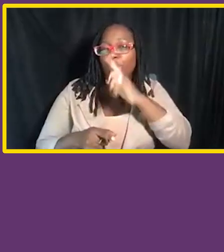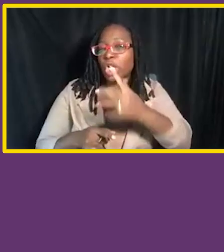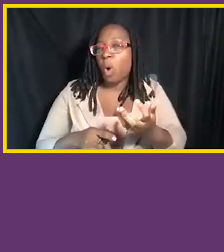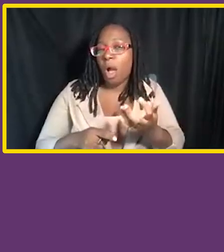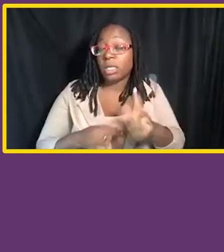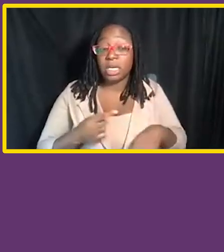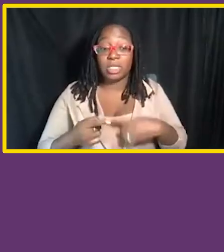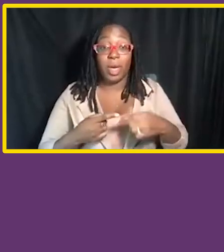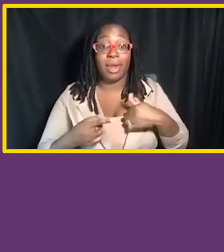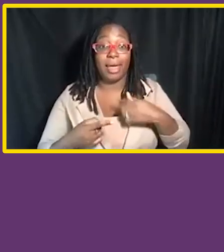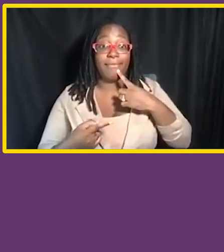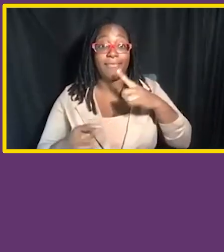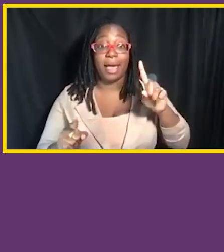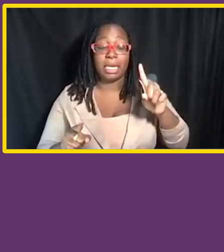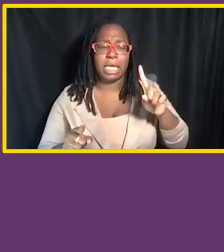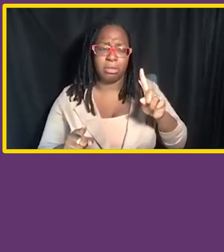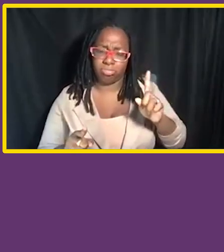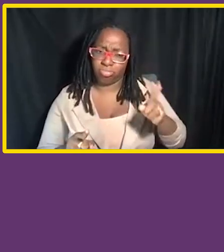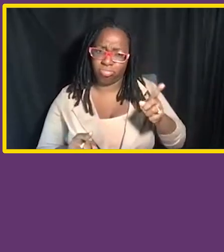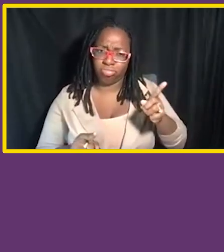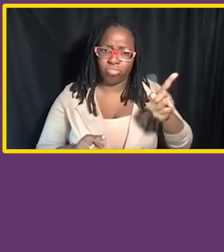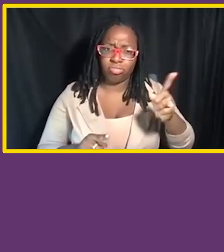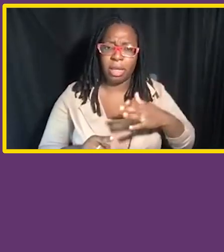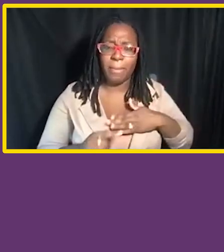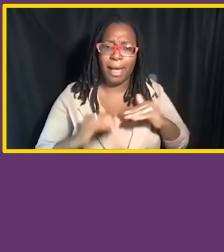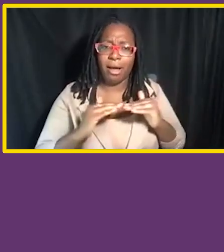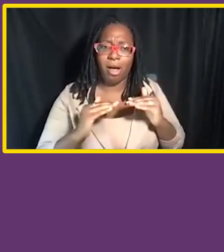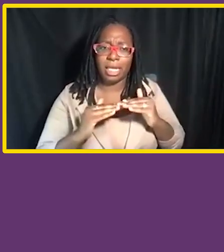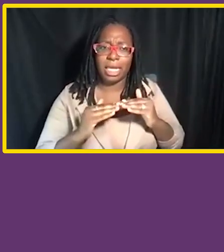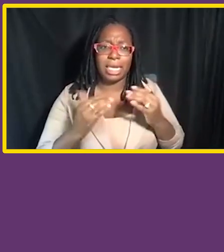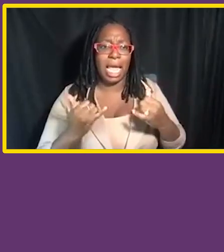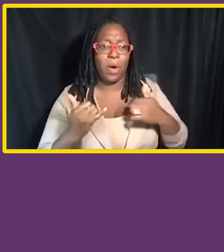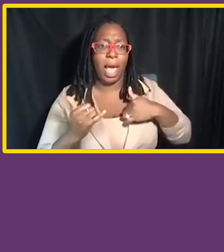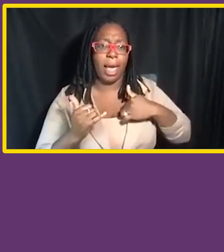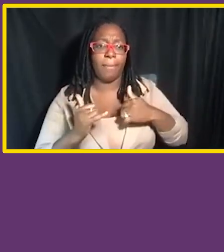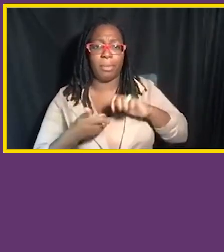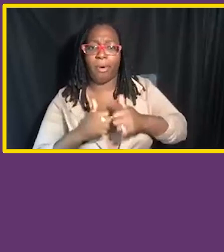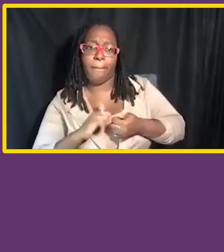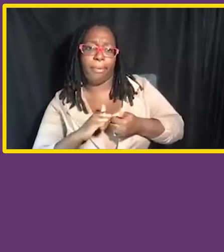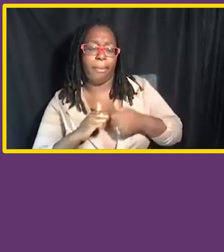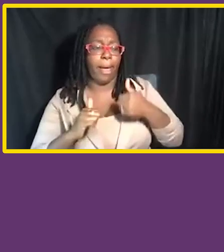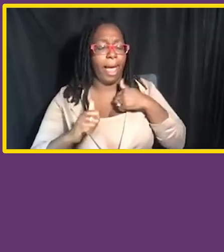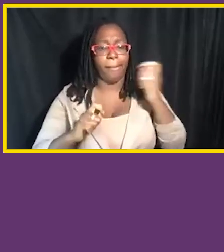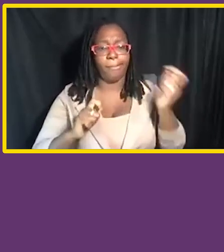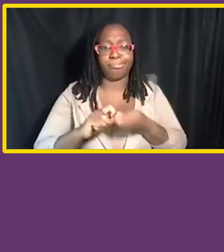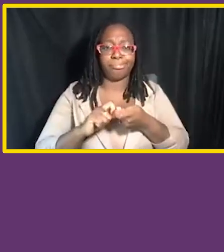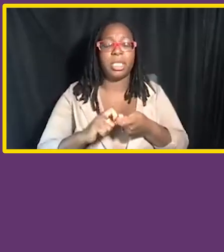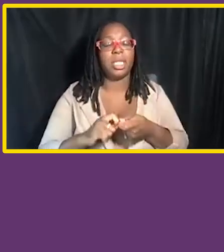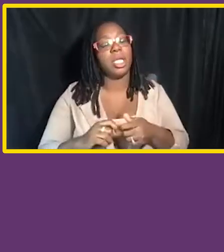I stick up for my colleague, then I'm scapegoated and then I'm the problem. Anyway, I have so many examples of this,